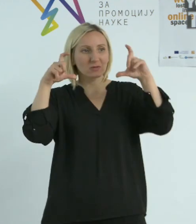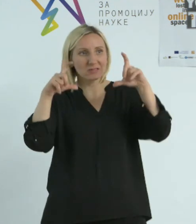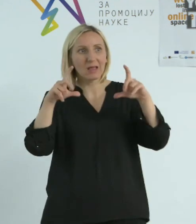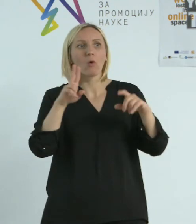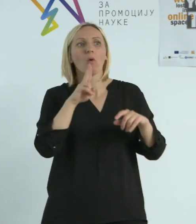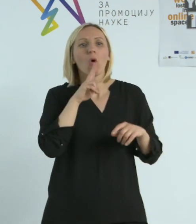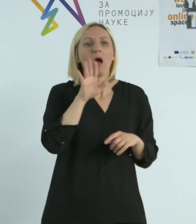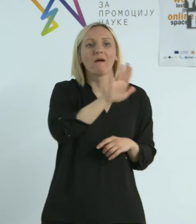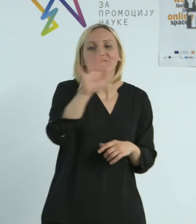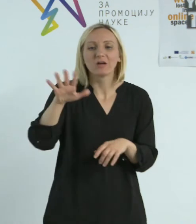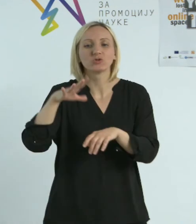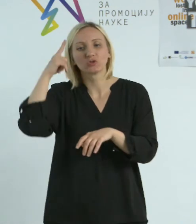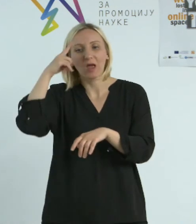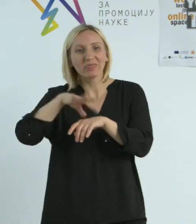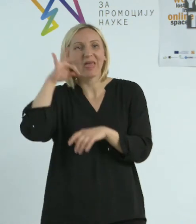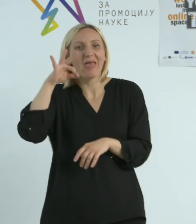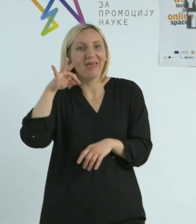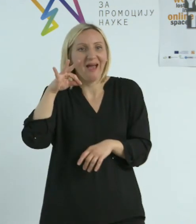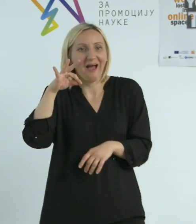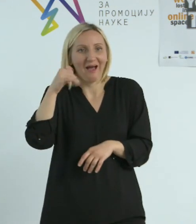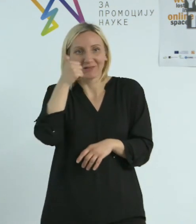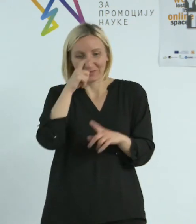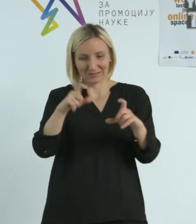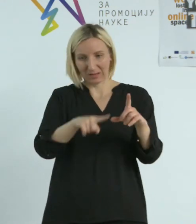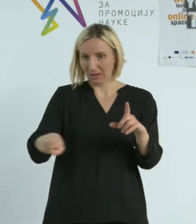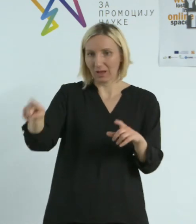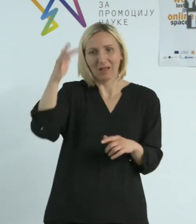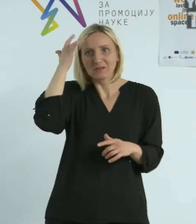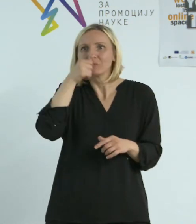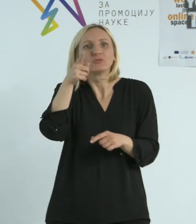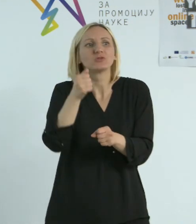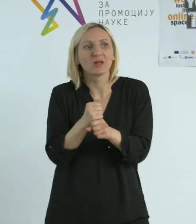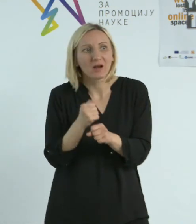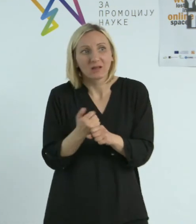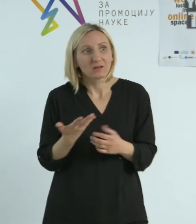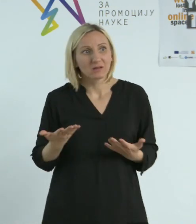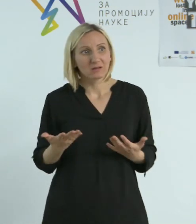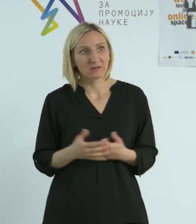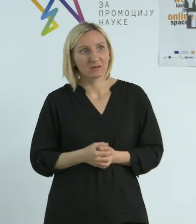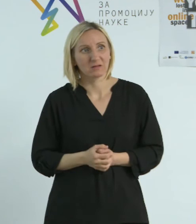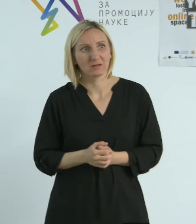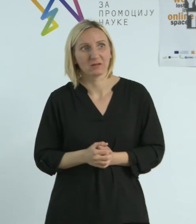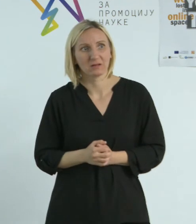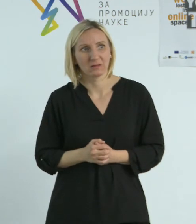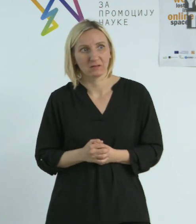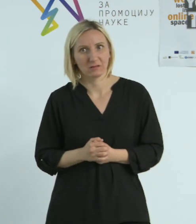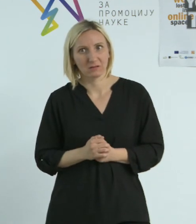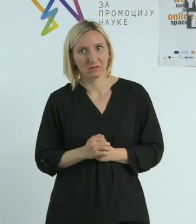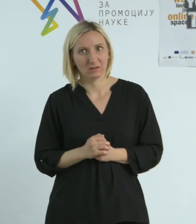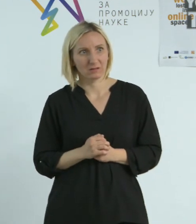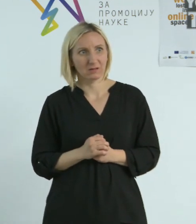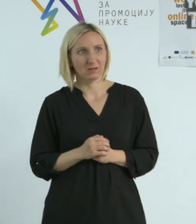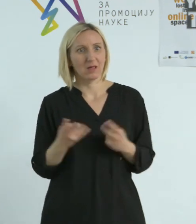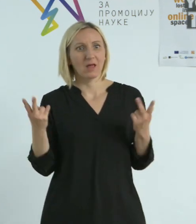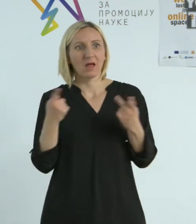you're practicing. I don't know what these people are doing. But this is about youth work or things like that. It's that youth work